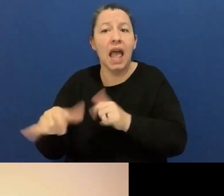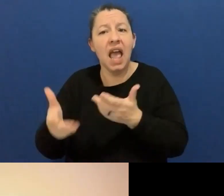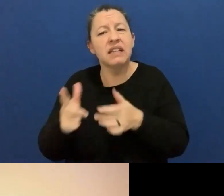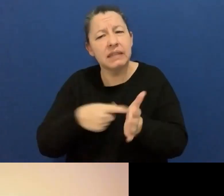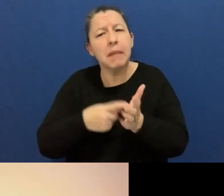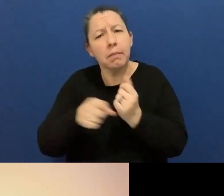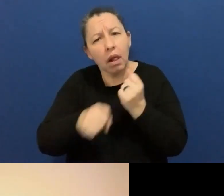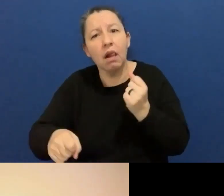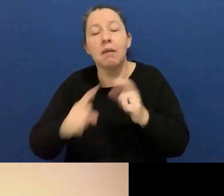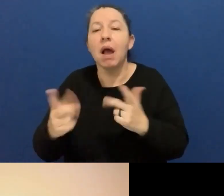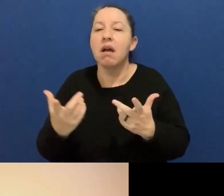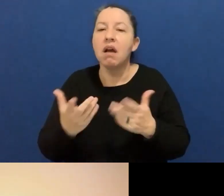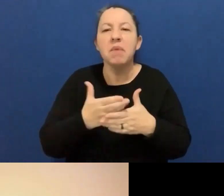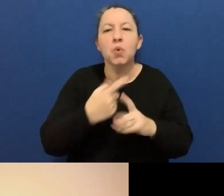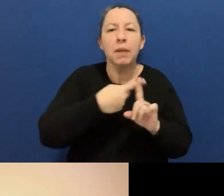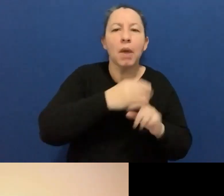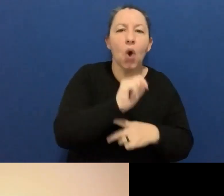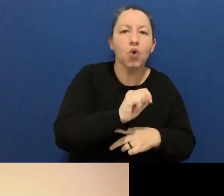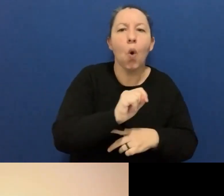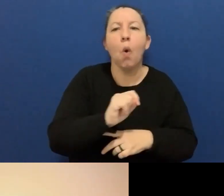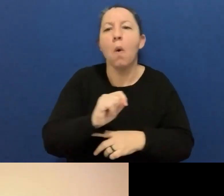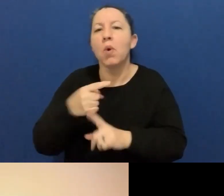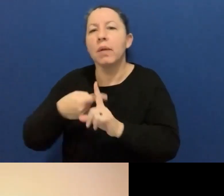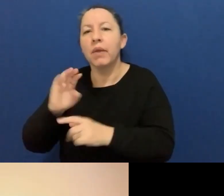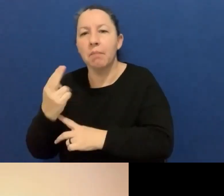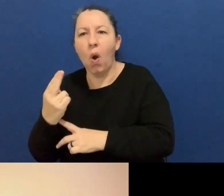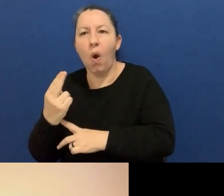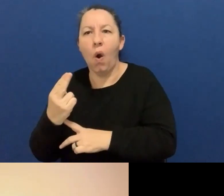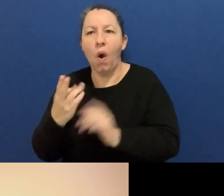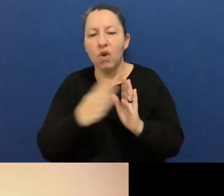Yeah, we've gone between October and March, usually whenever things line up.